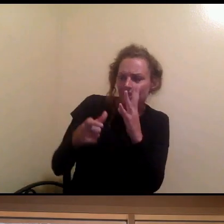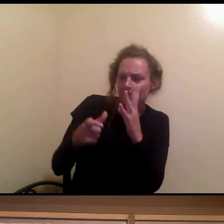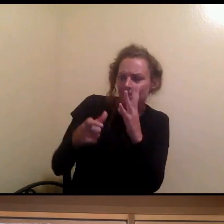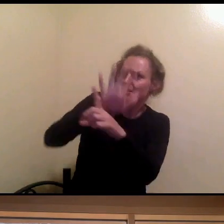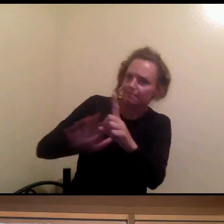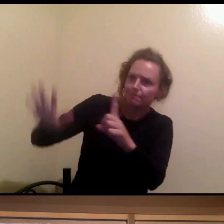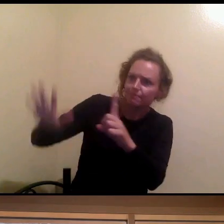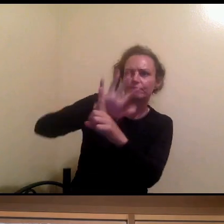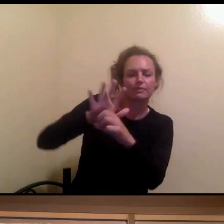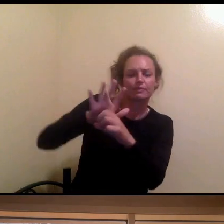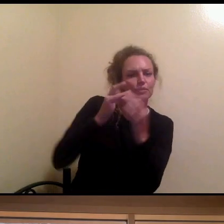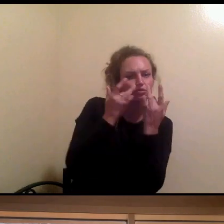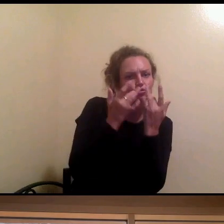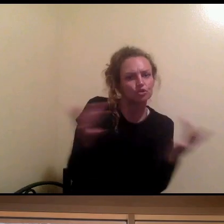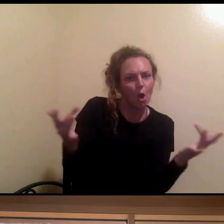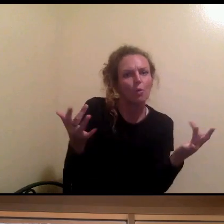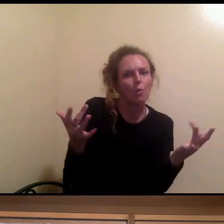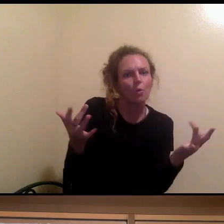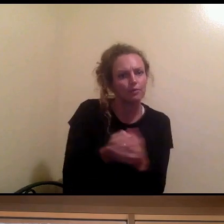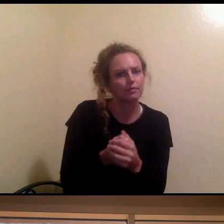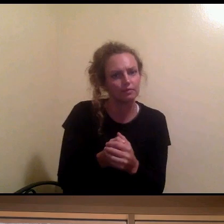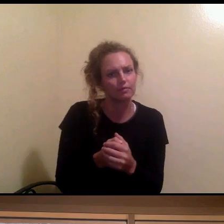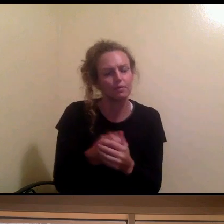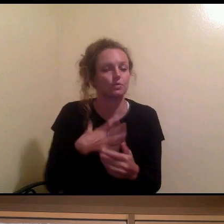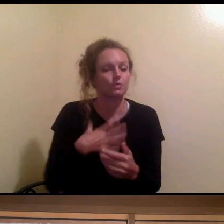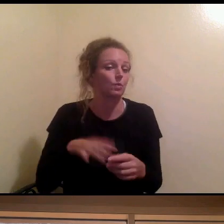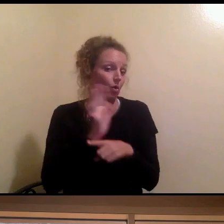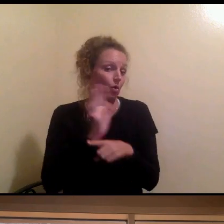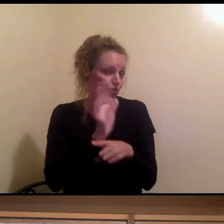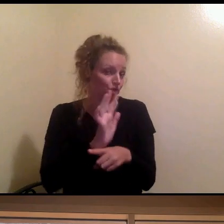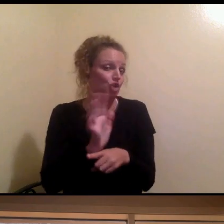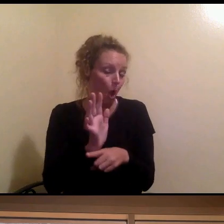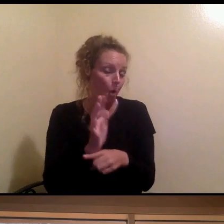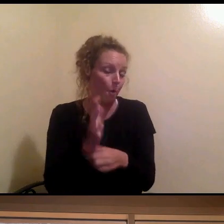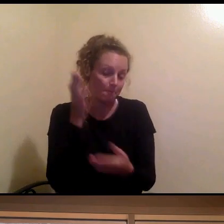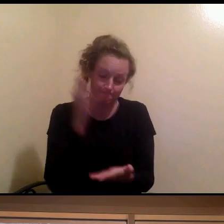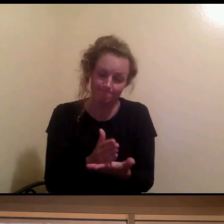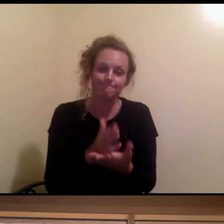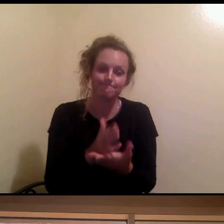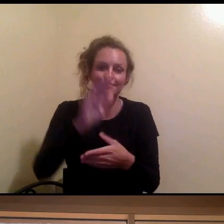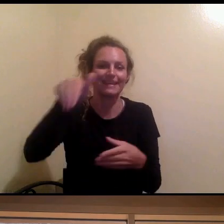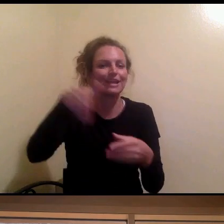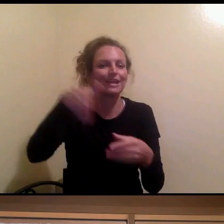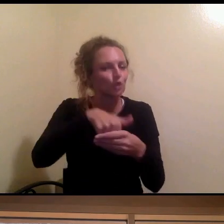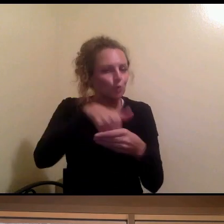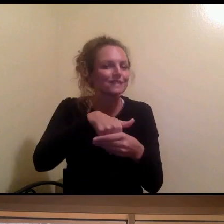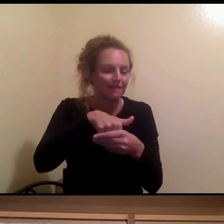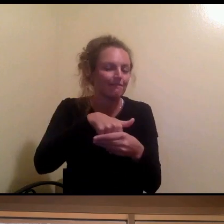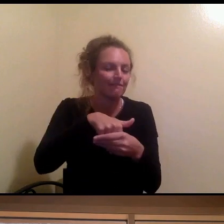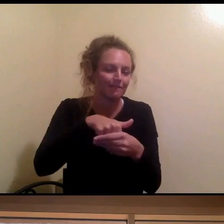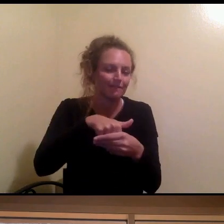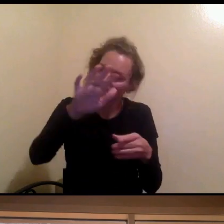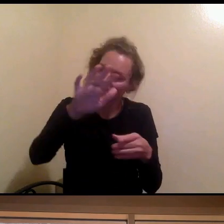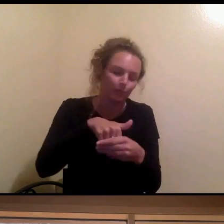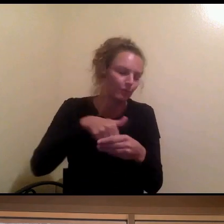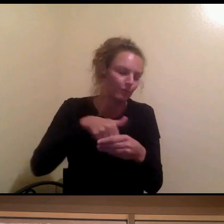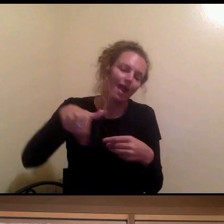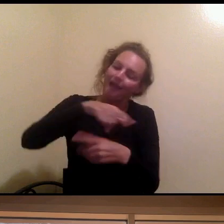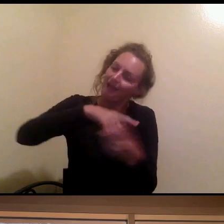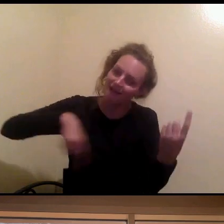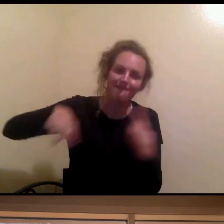show, as inclusive as possible and as meaningful as possible to